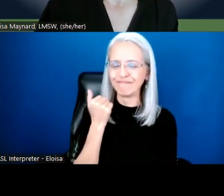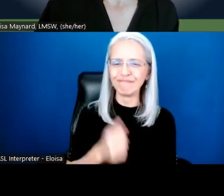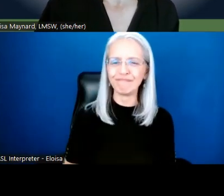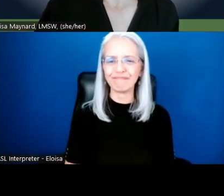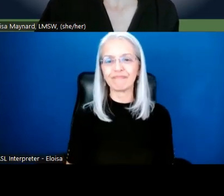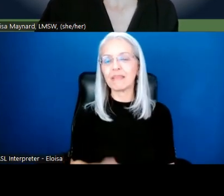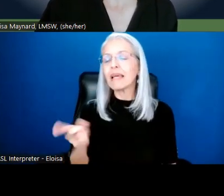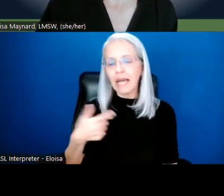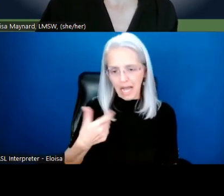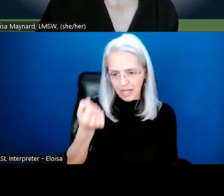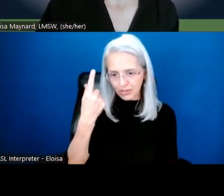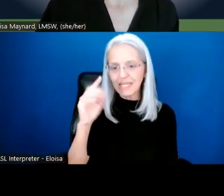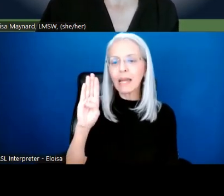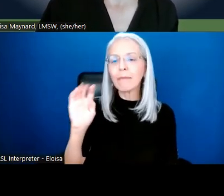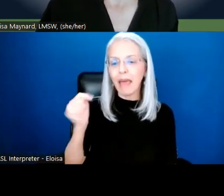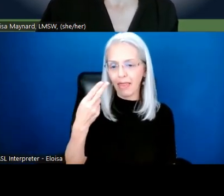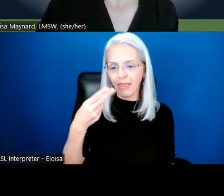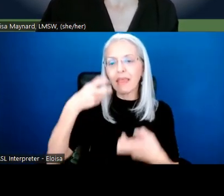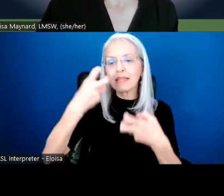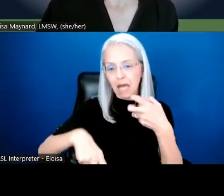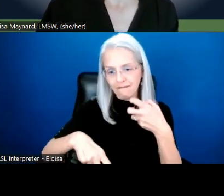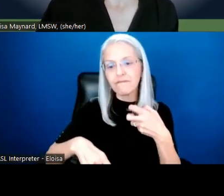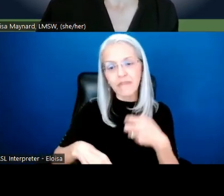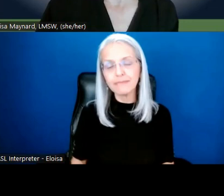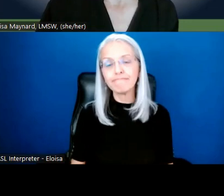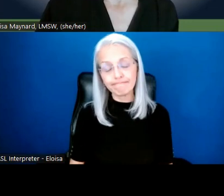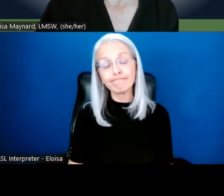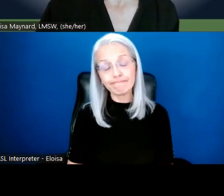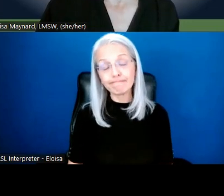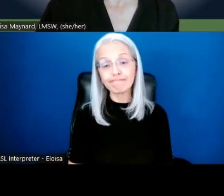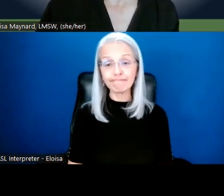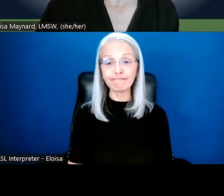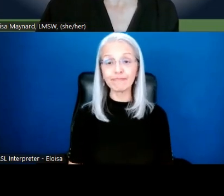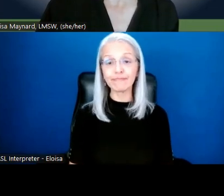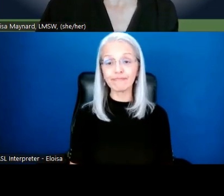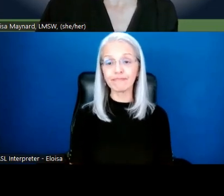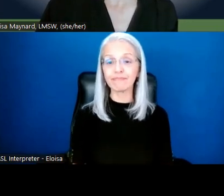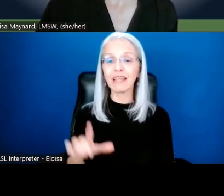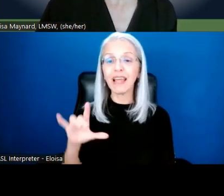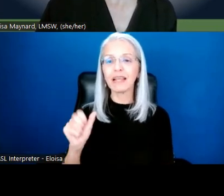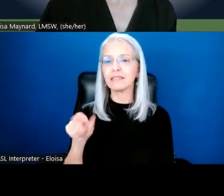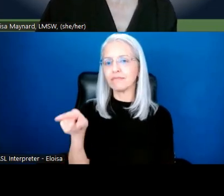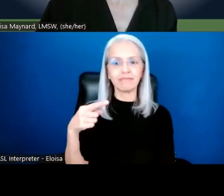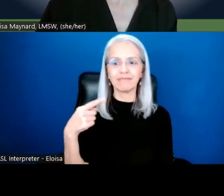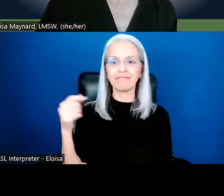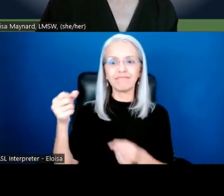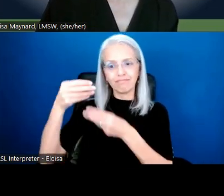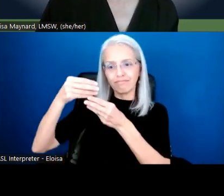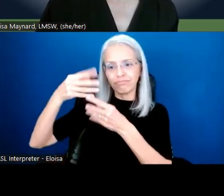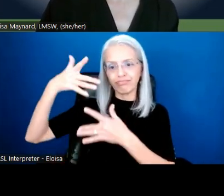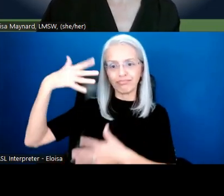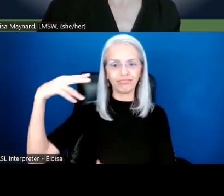I understand, Beth. It's tough. It's really tough. Yeah, a lot of people are saying they can't do it. Yeah.